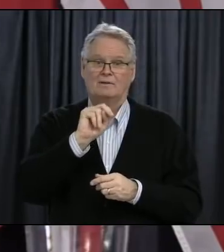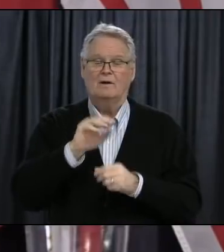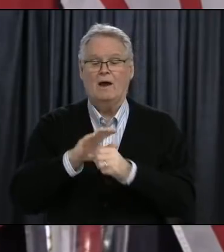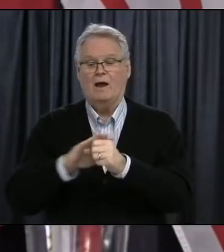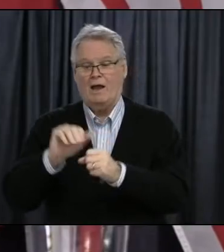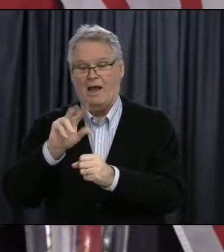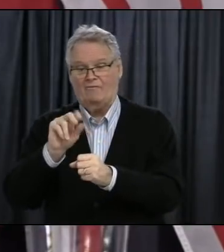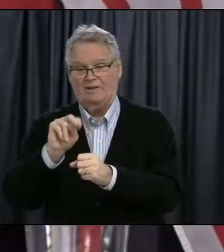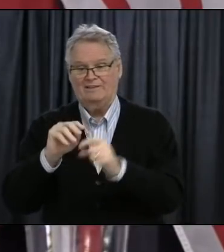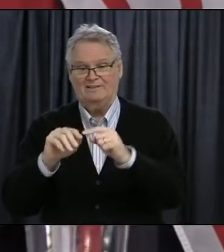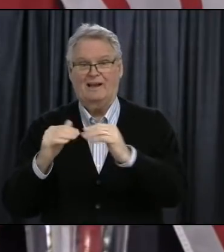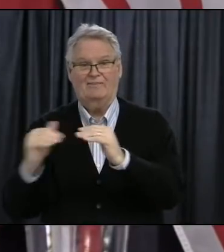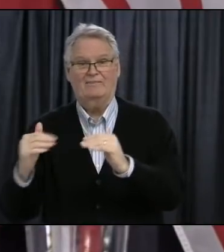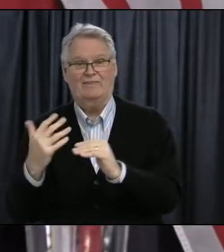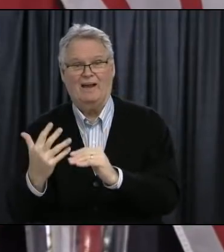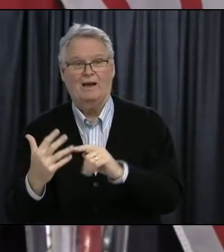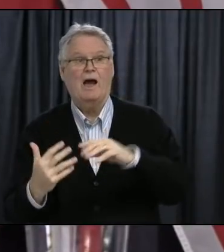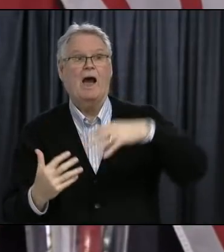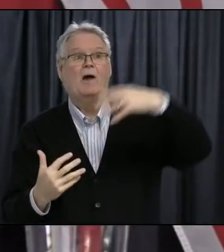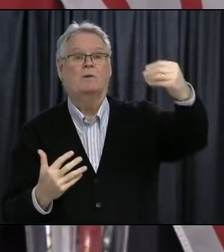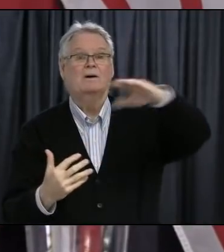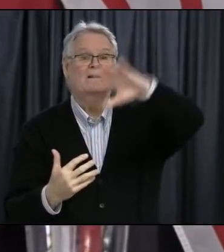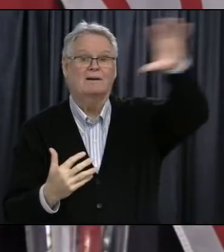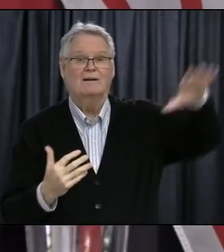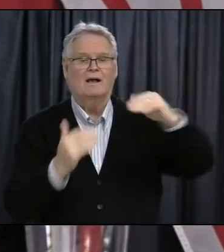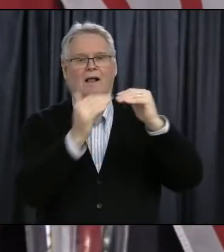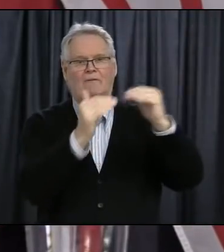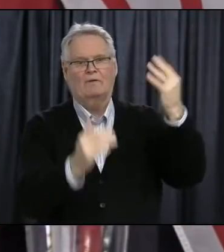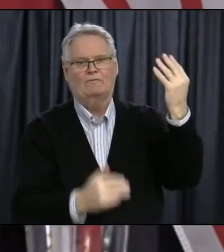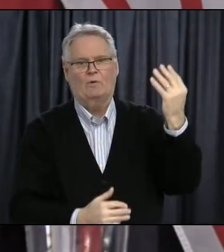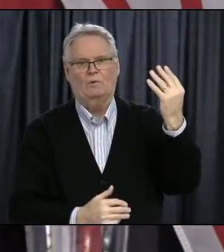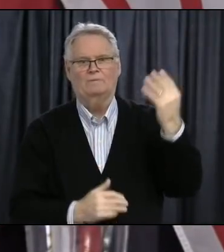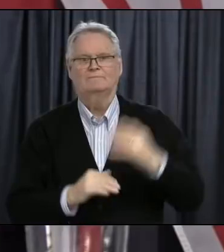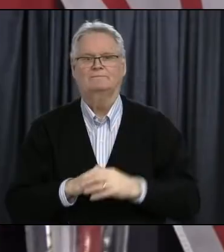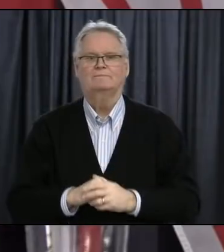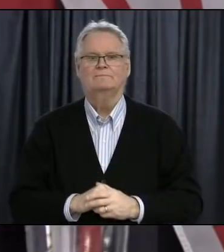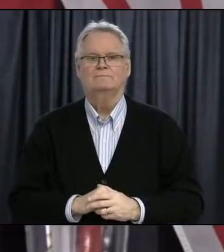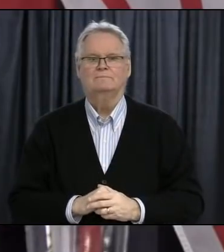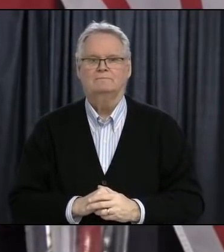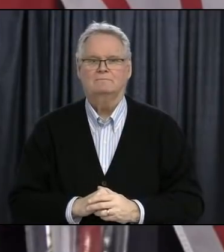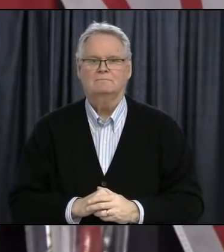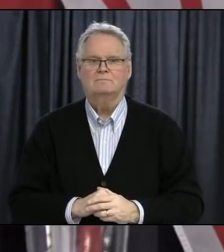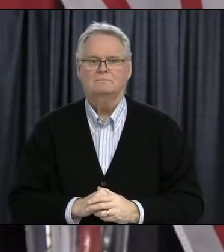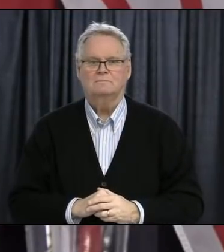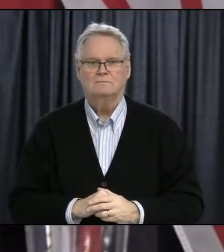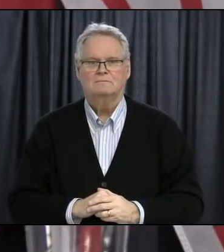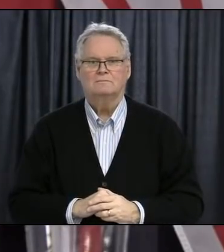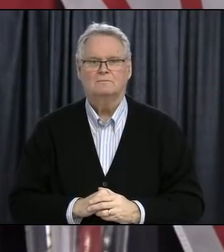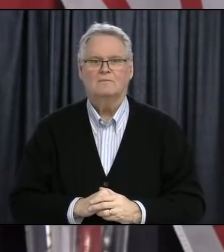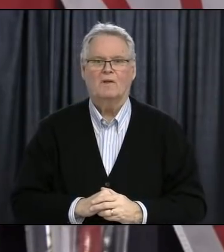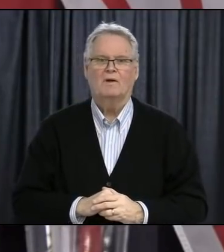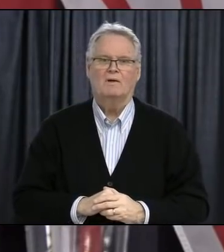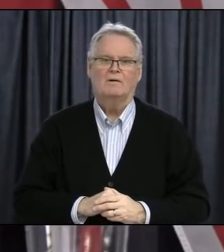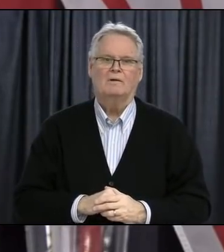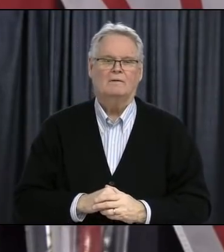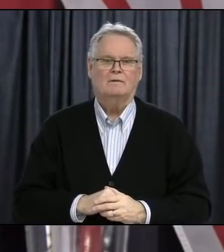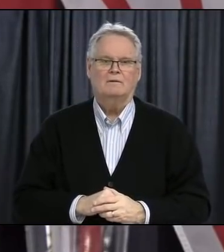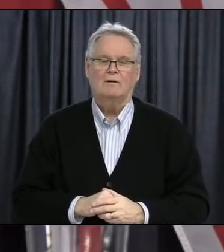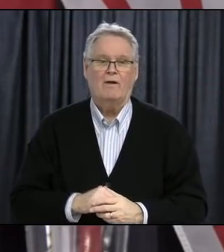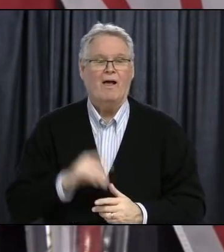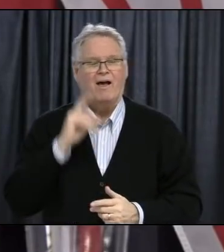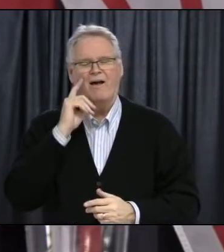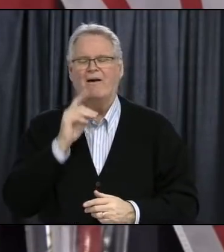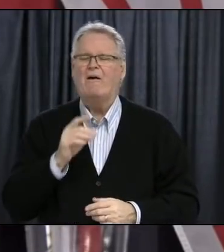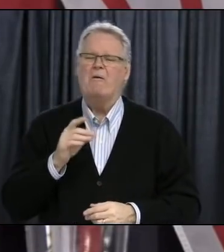complacent. We must remember to social distance and ensure that we do not have social gatherings at this